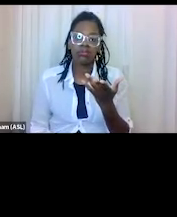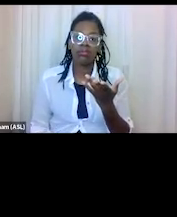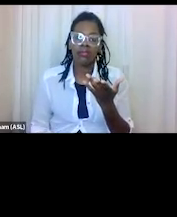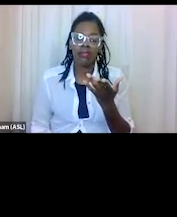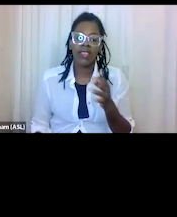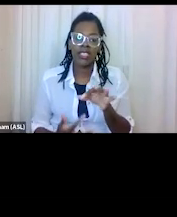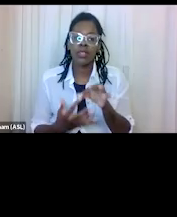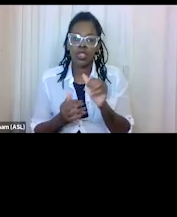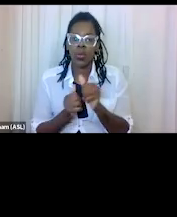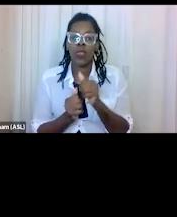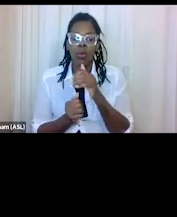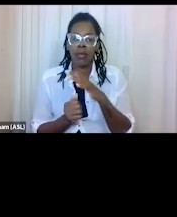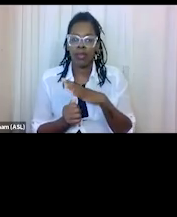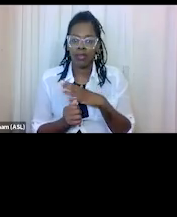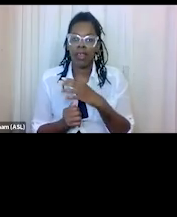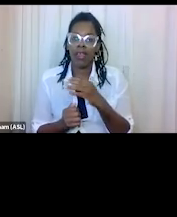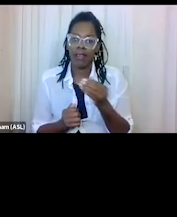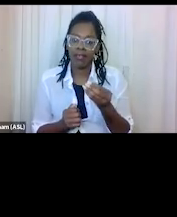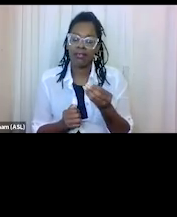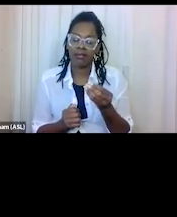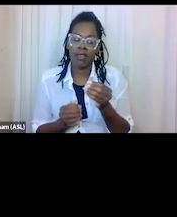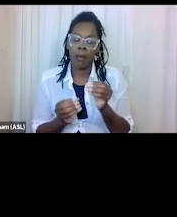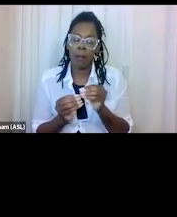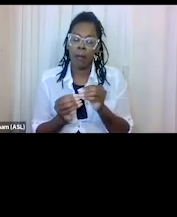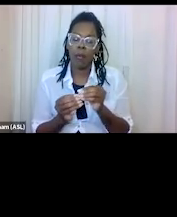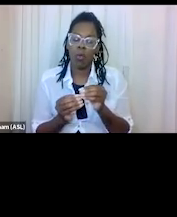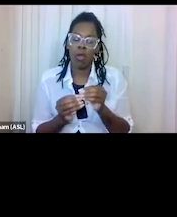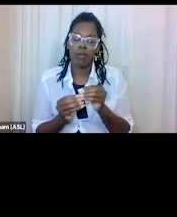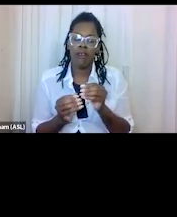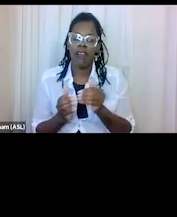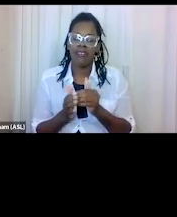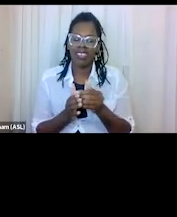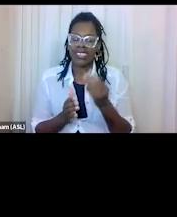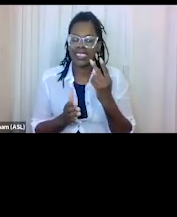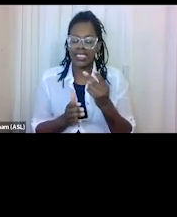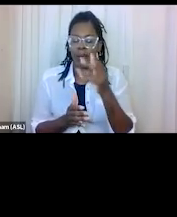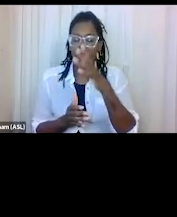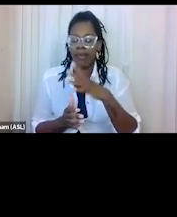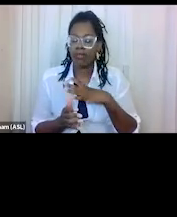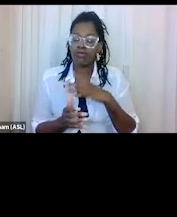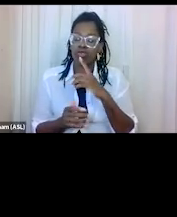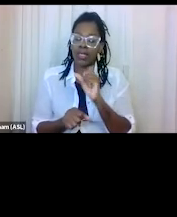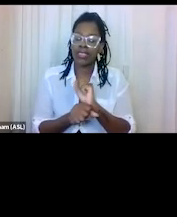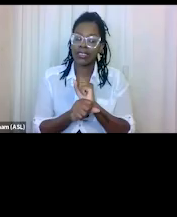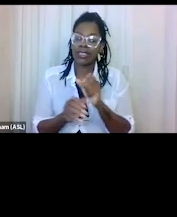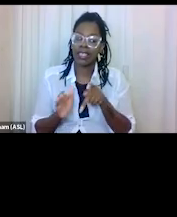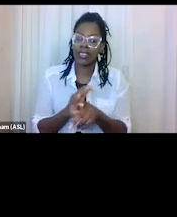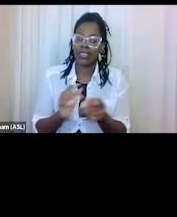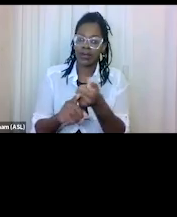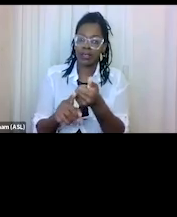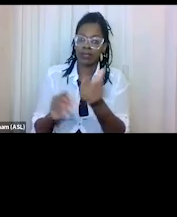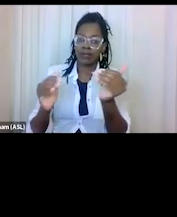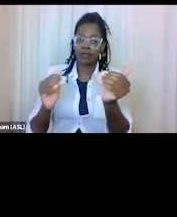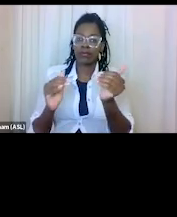females, and more likely to see completions in young men and males. Also, trauma history and mental